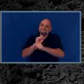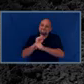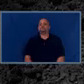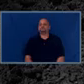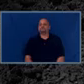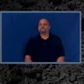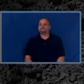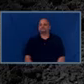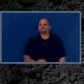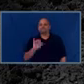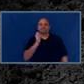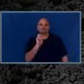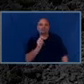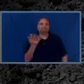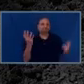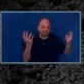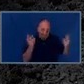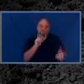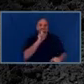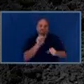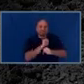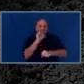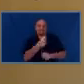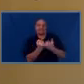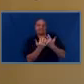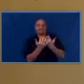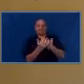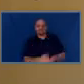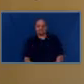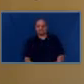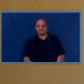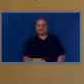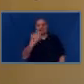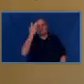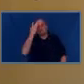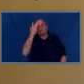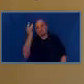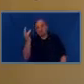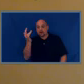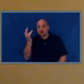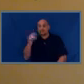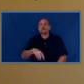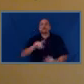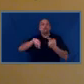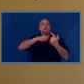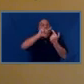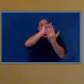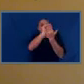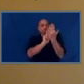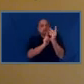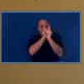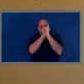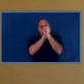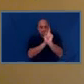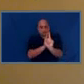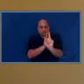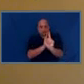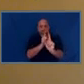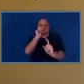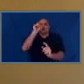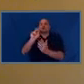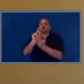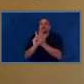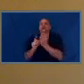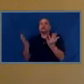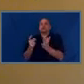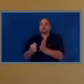You really have to wait. Part of designing a mission is you need to design for what you require.